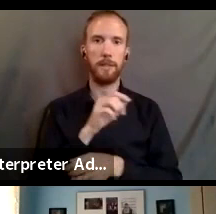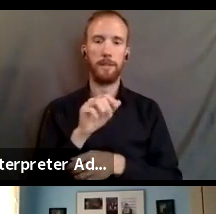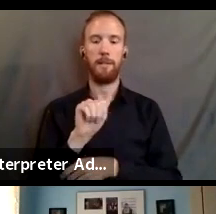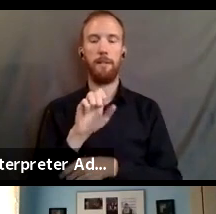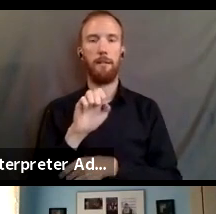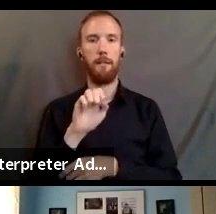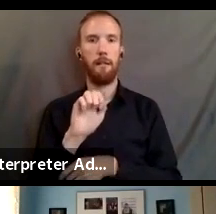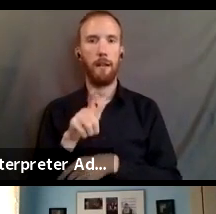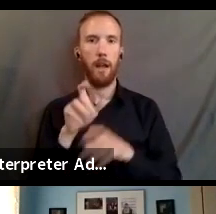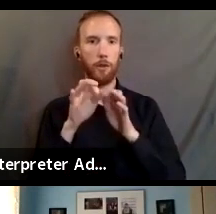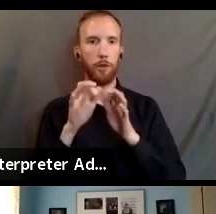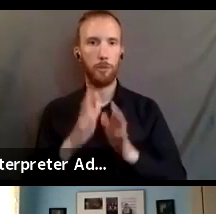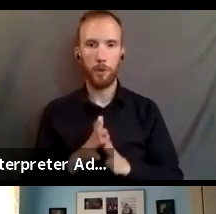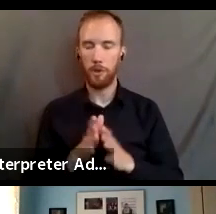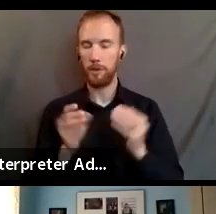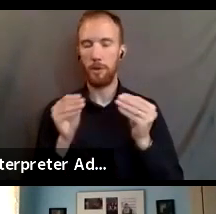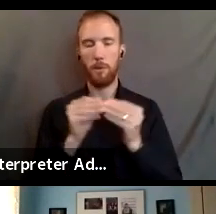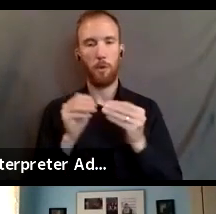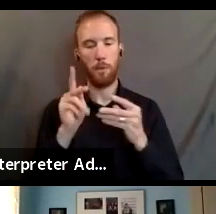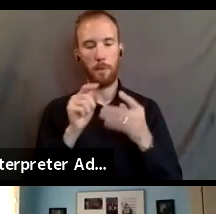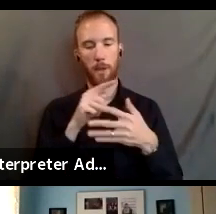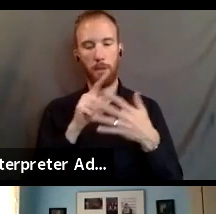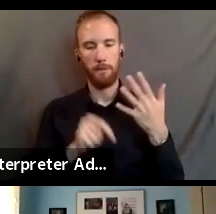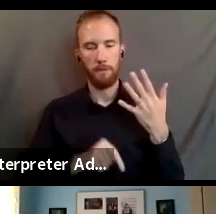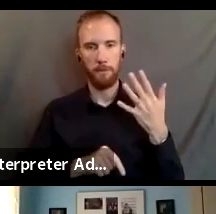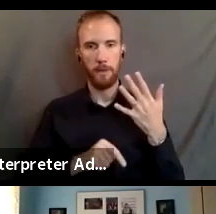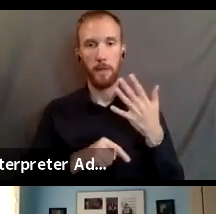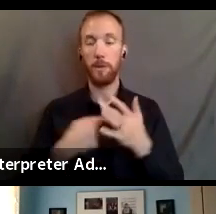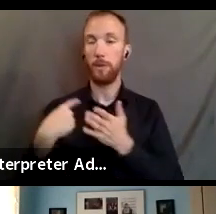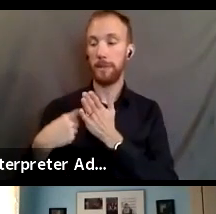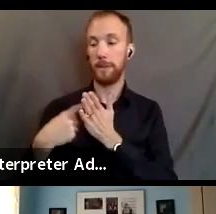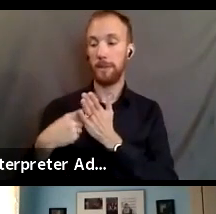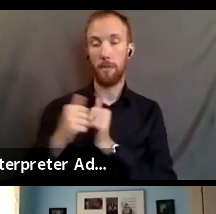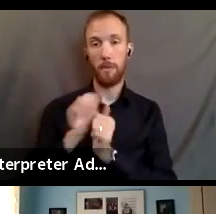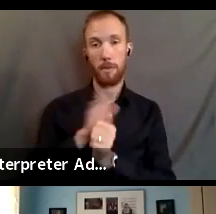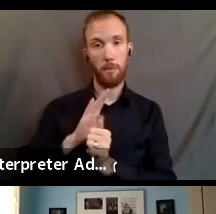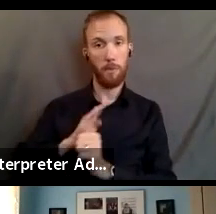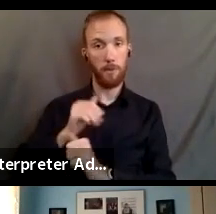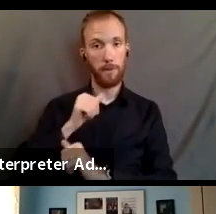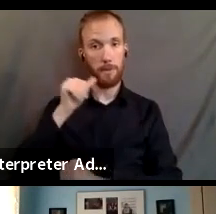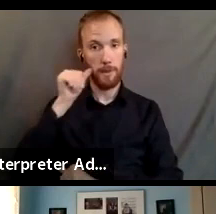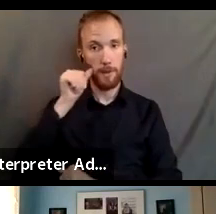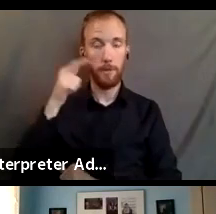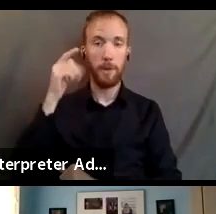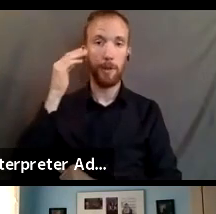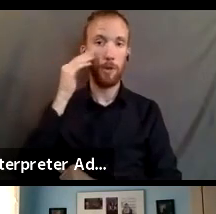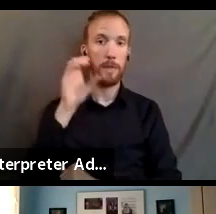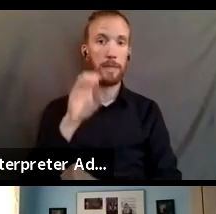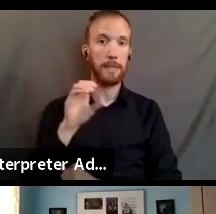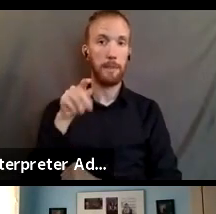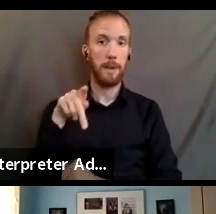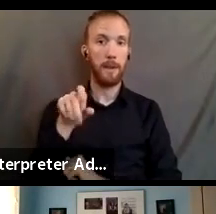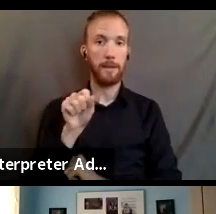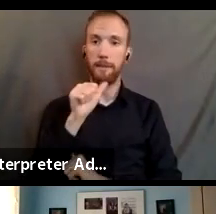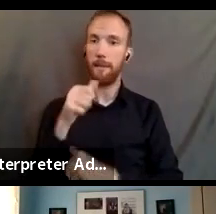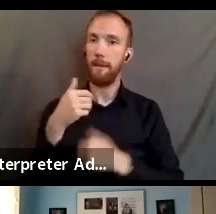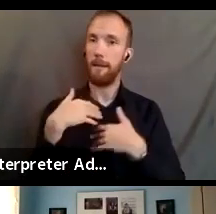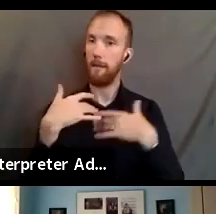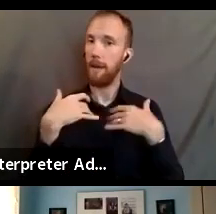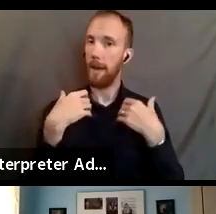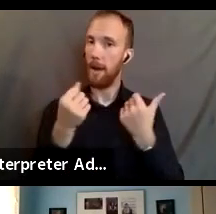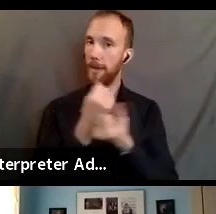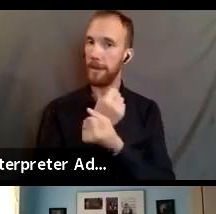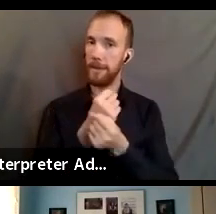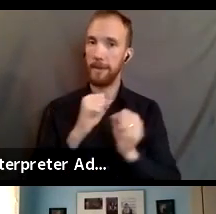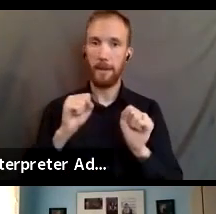more in discussions with the board yesterday we learned that cps still did not have a health and safety plan in place